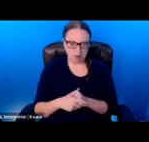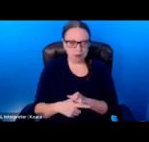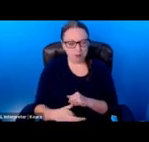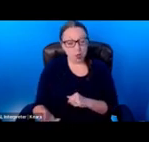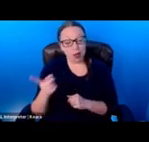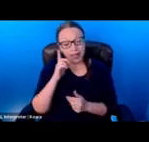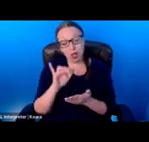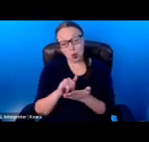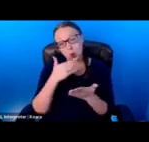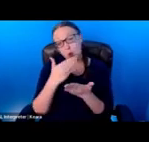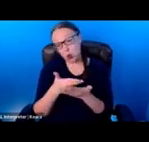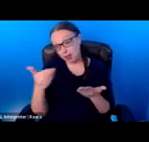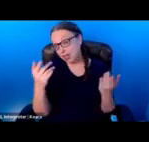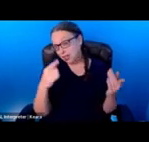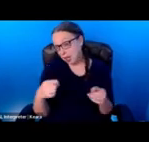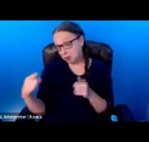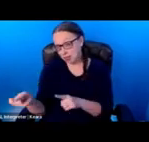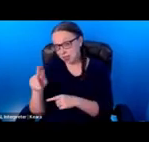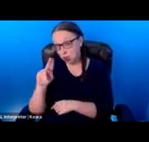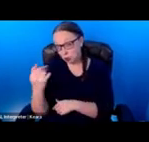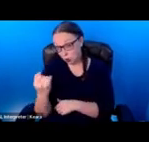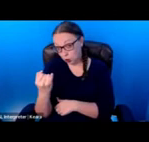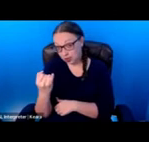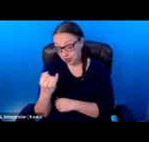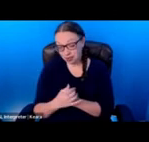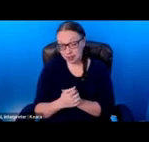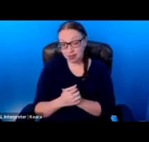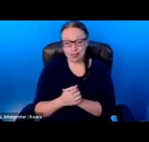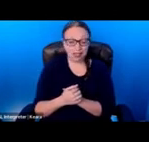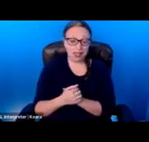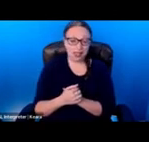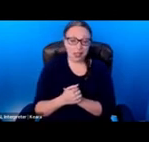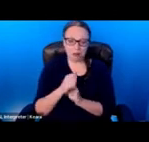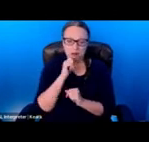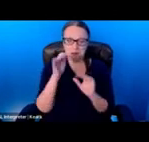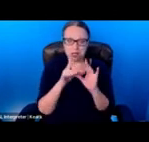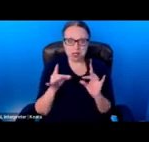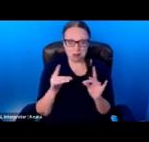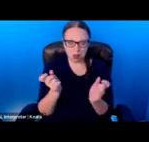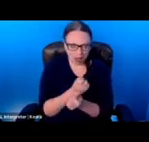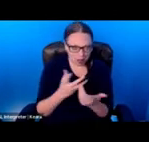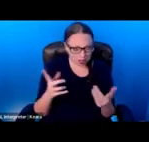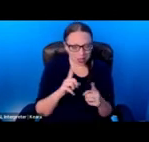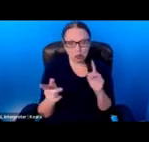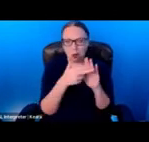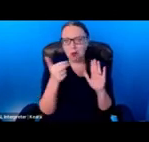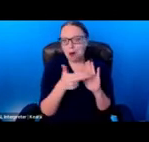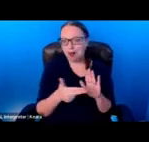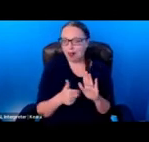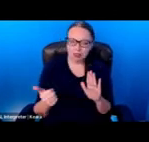Those are the good things that are kind of going on in New Jersey. I haven't really touched on everything. I just wanted to highlight